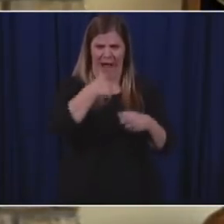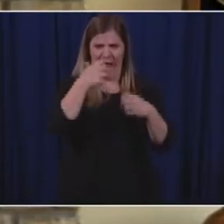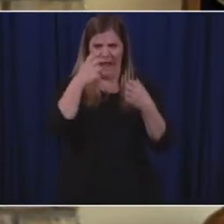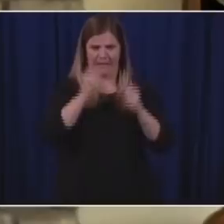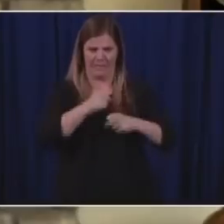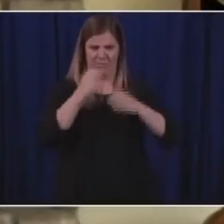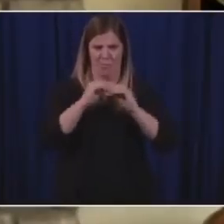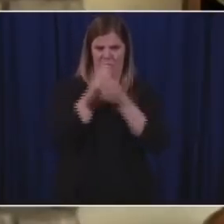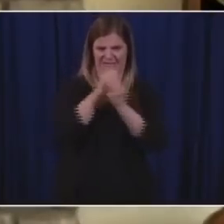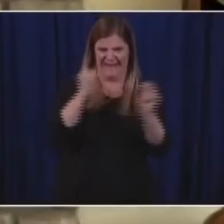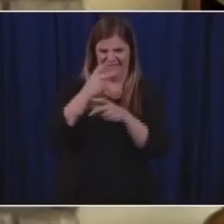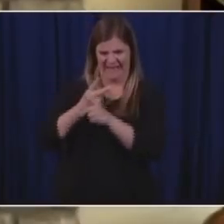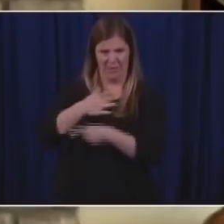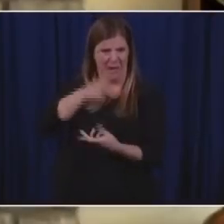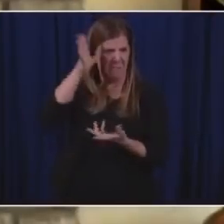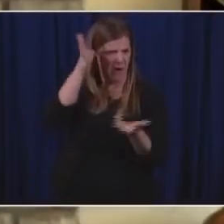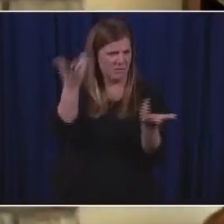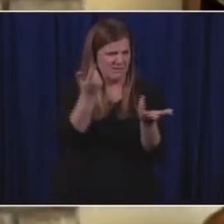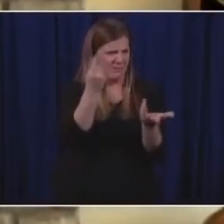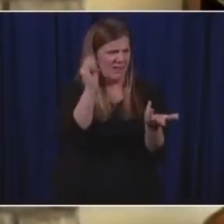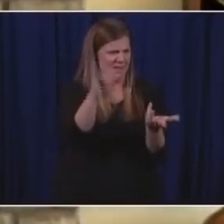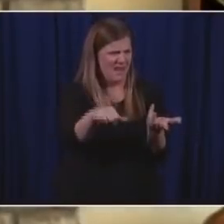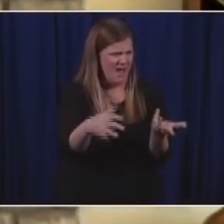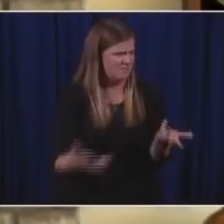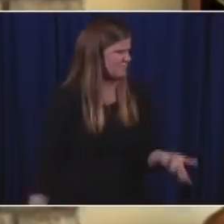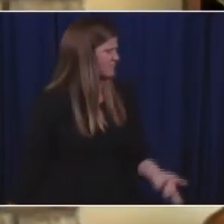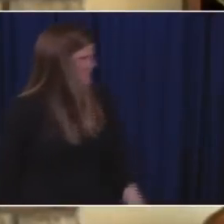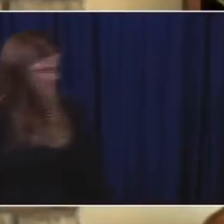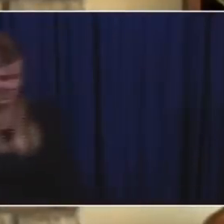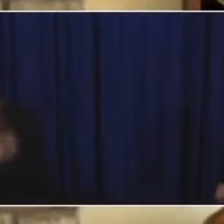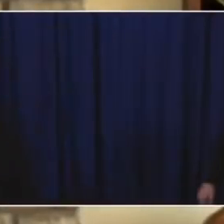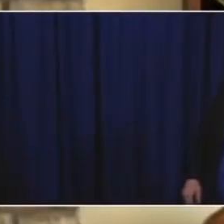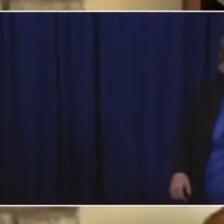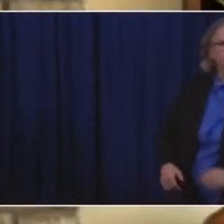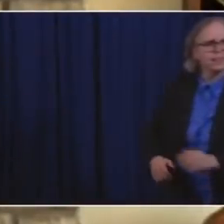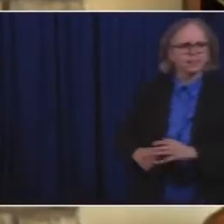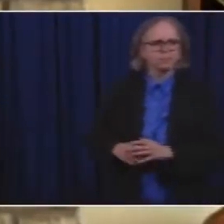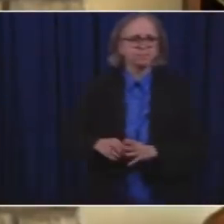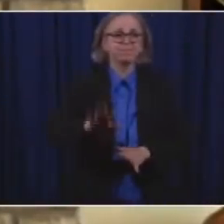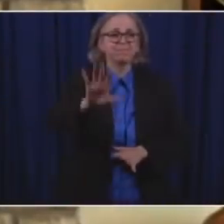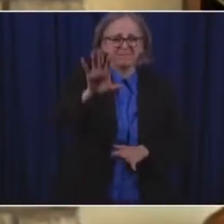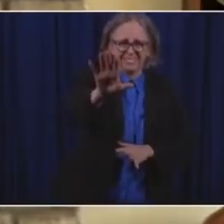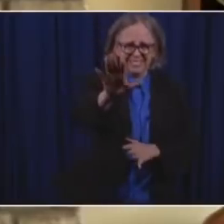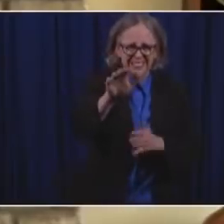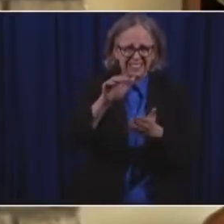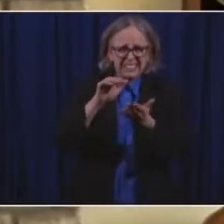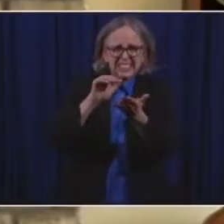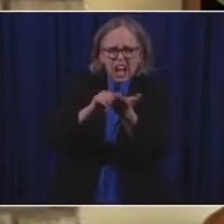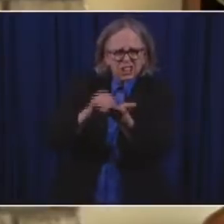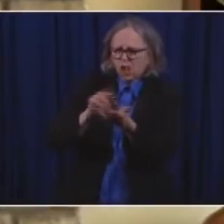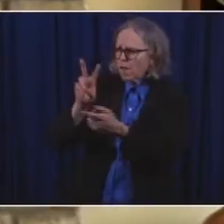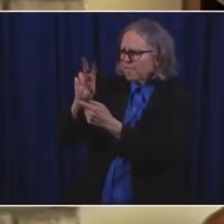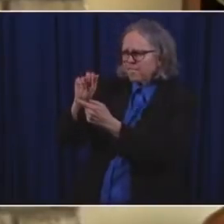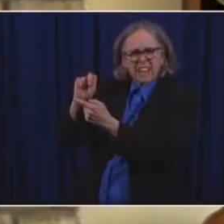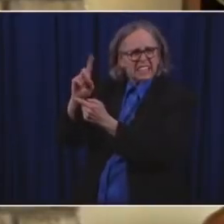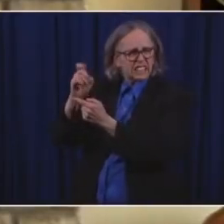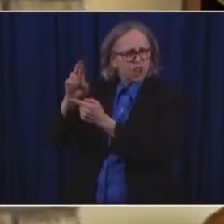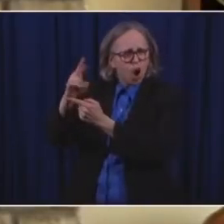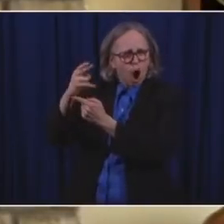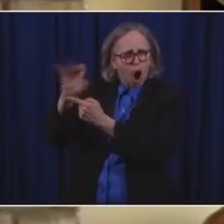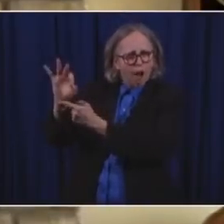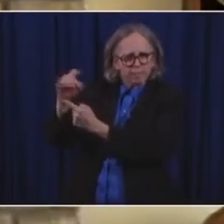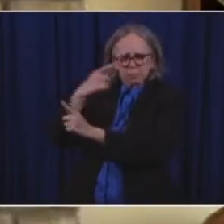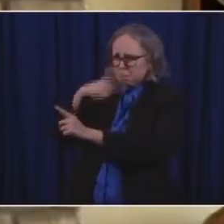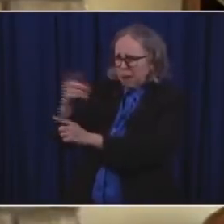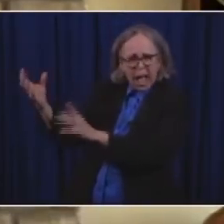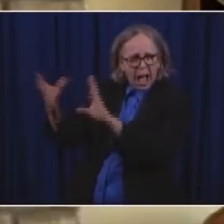Yeah, I'm going to go, Dr. Vanderhoff. I don't know whether you're still on there or not. You want